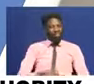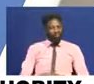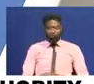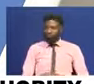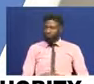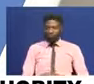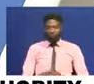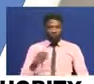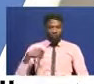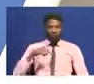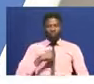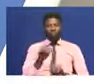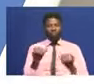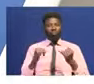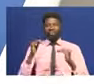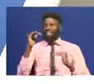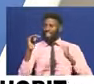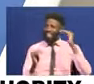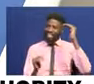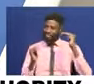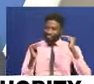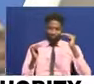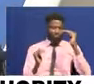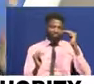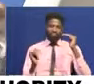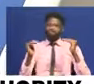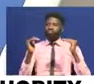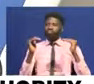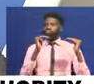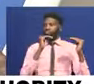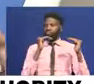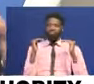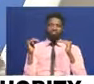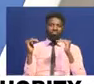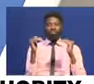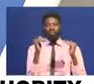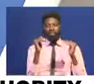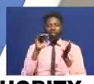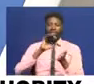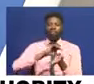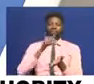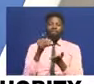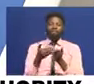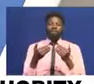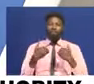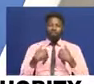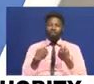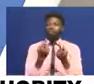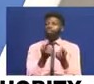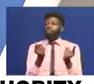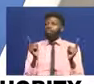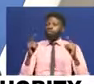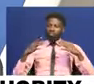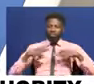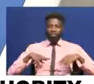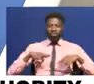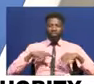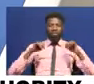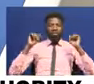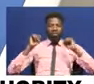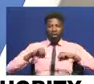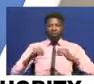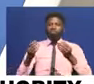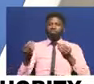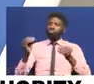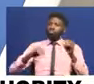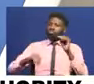is level that playing field so that everybody pays their way, and we have a fund in which everybody can be able to contribute to the extent they can, everybody